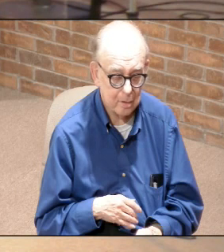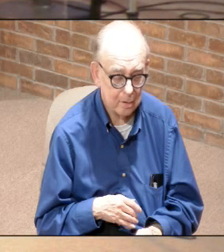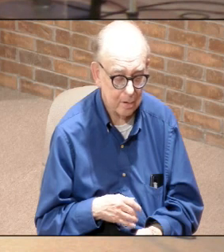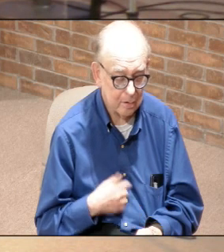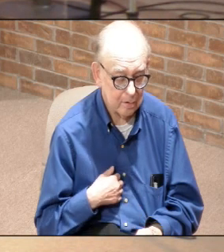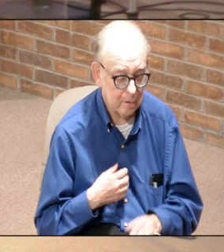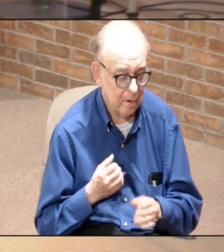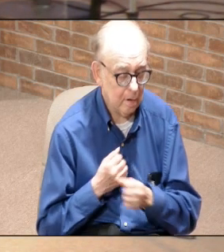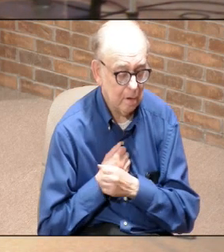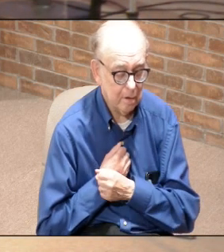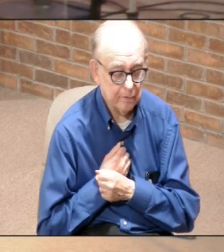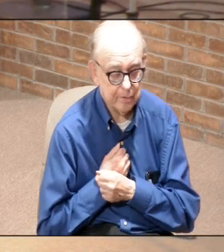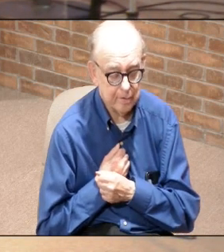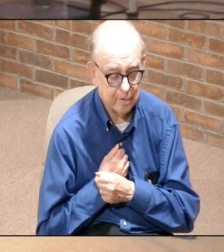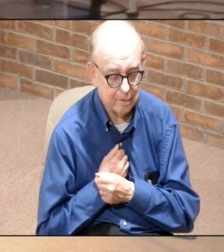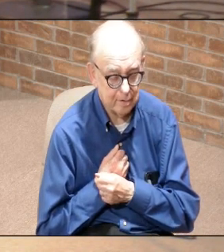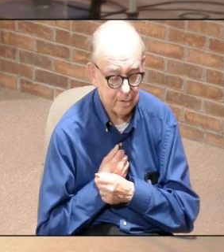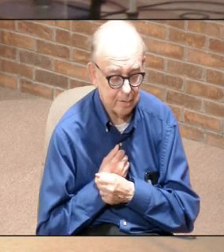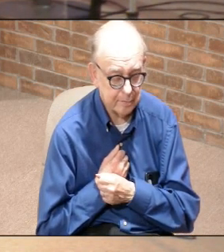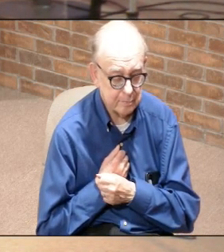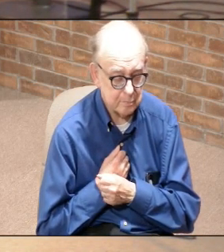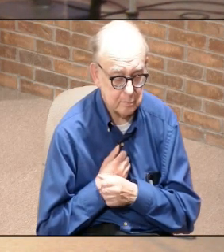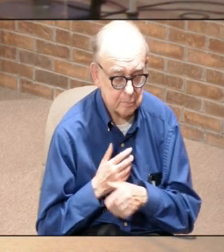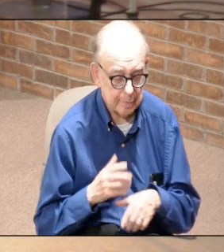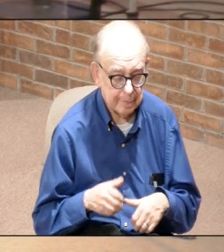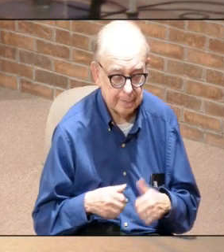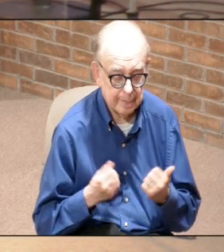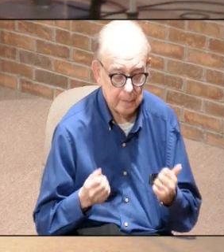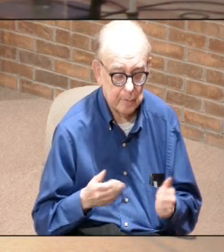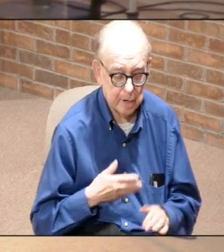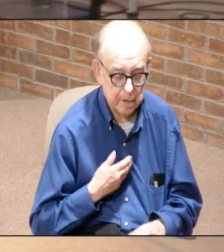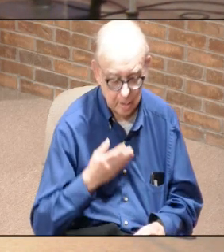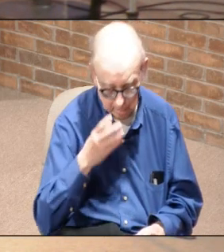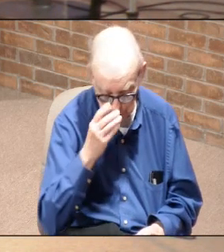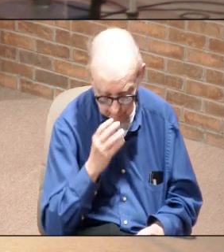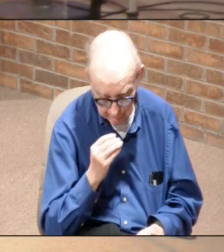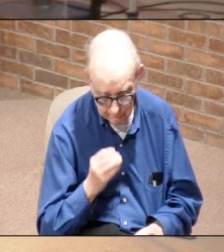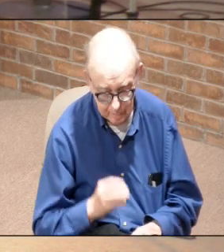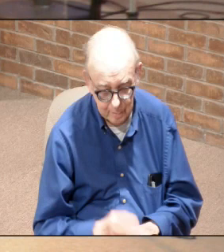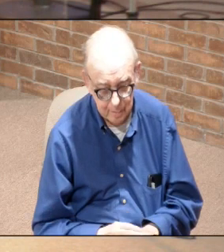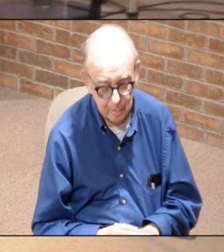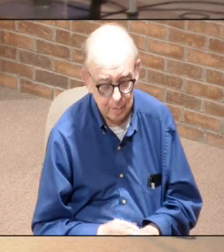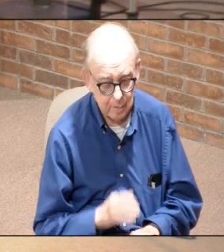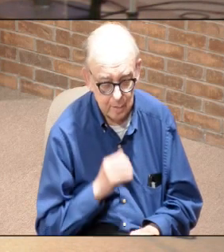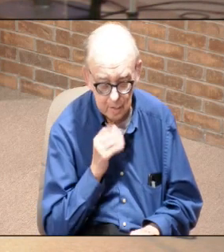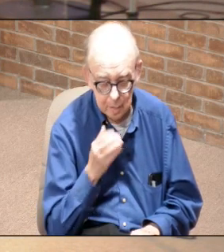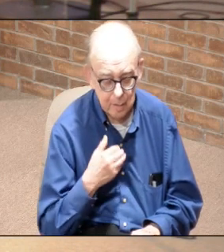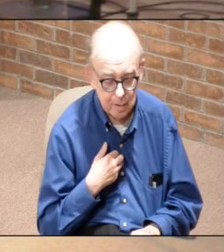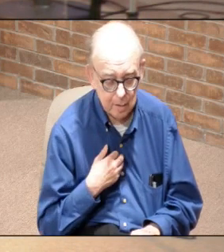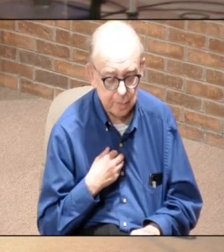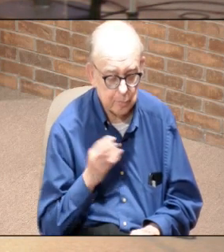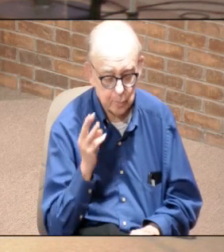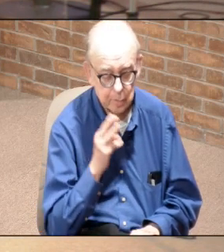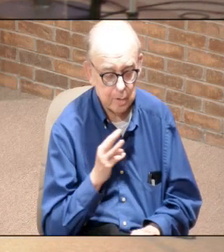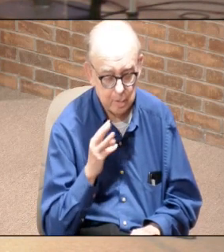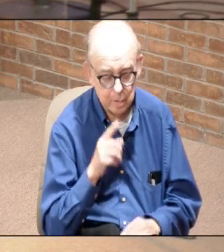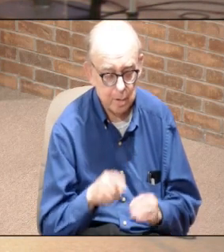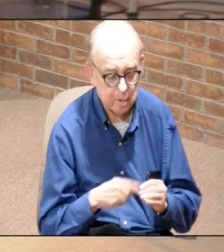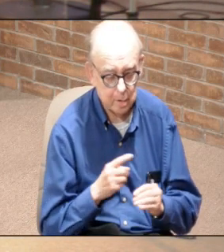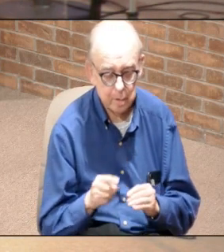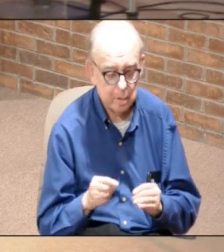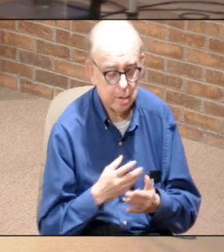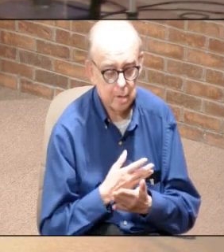I would love to have been a young boy and not having to worry